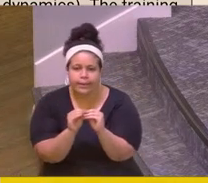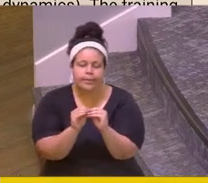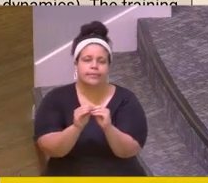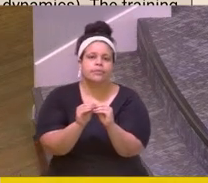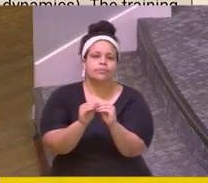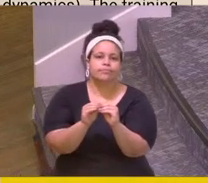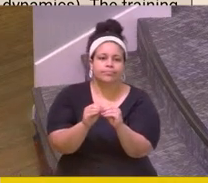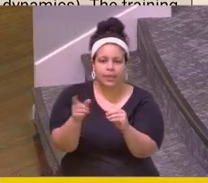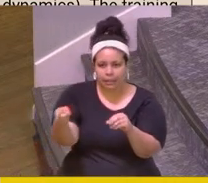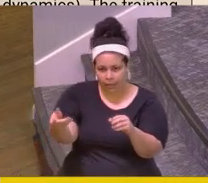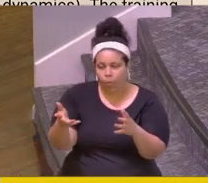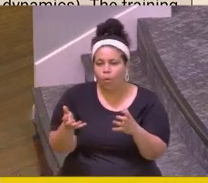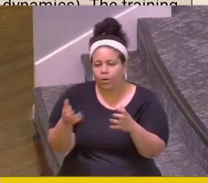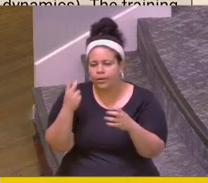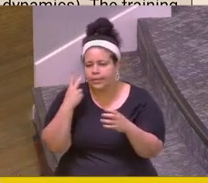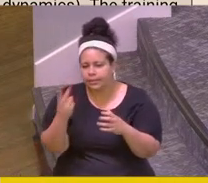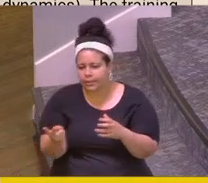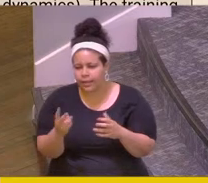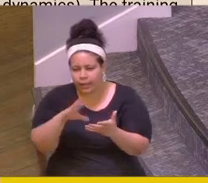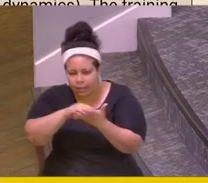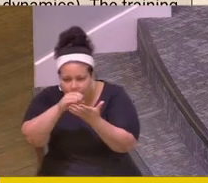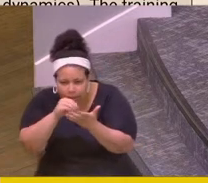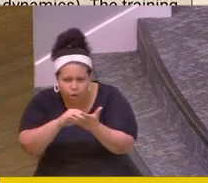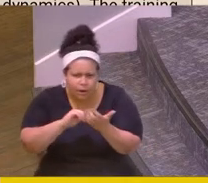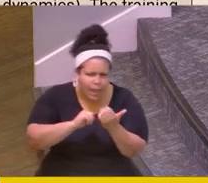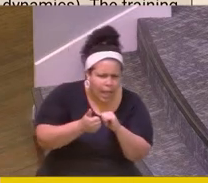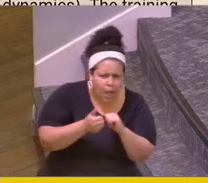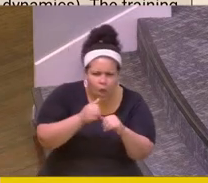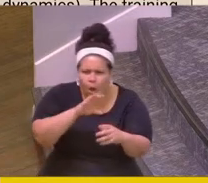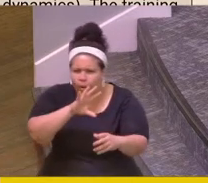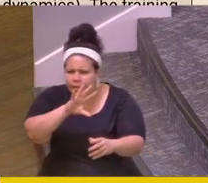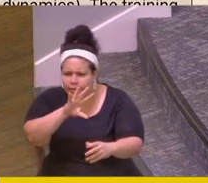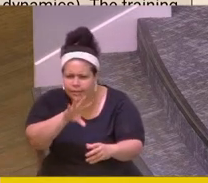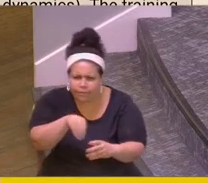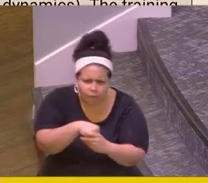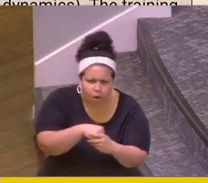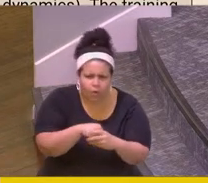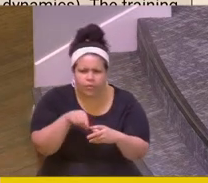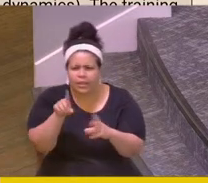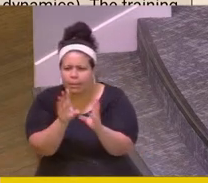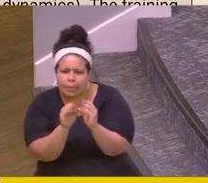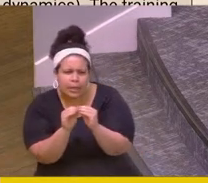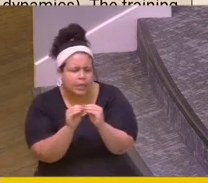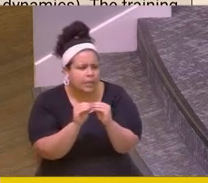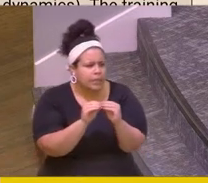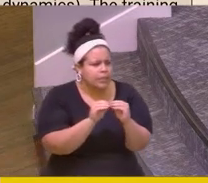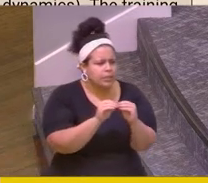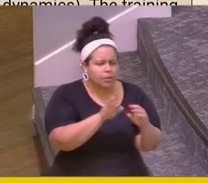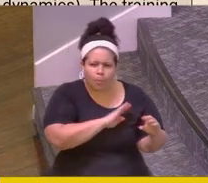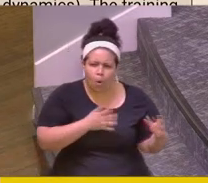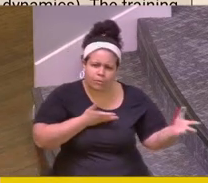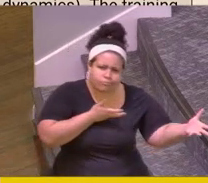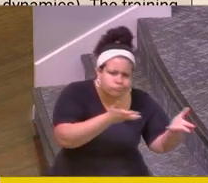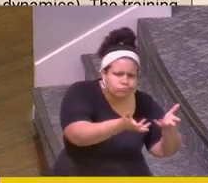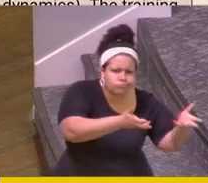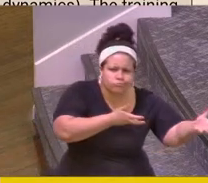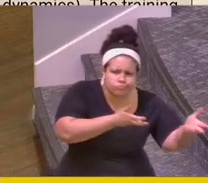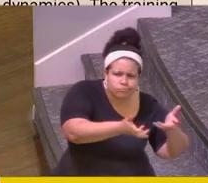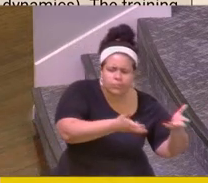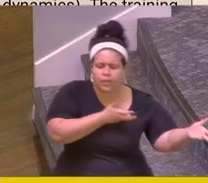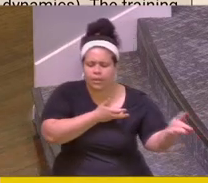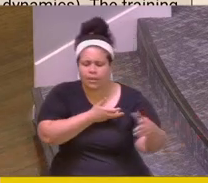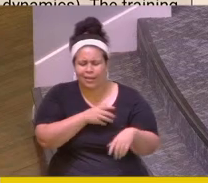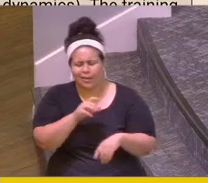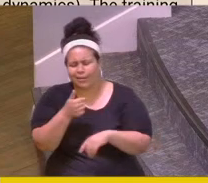how the learning is now being implemented in the meetings and in board interactions. And Dr. Gant was going to speak to that